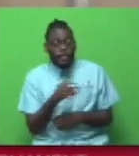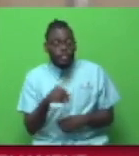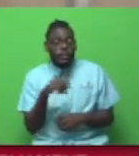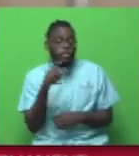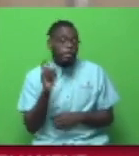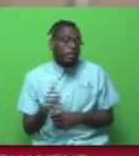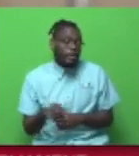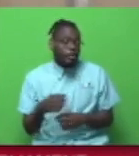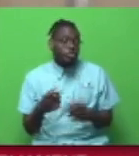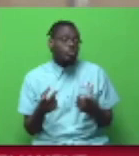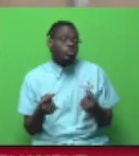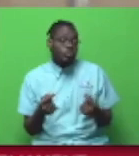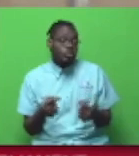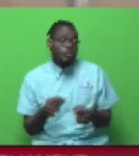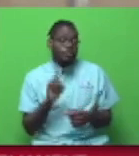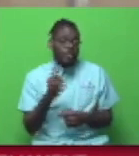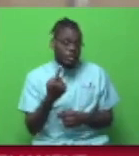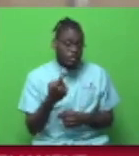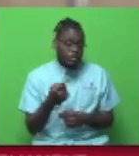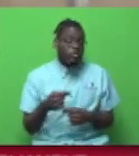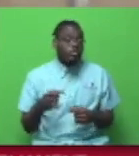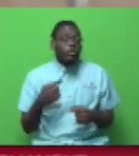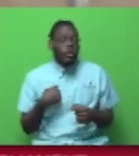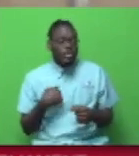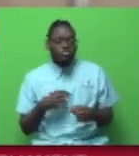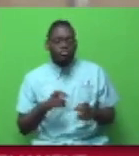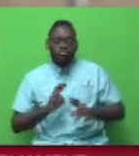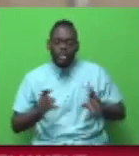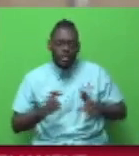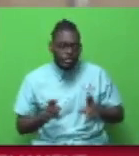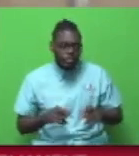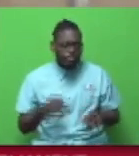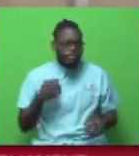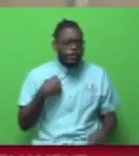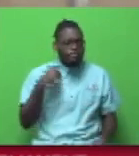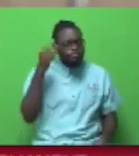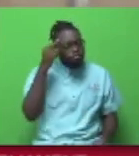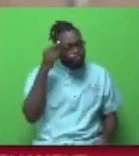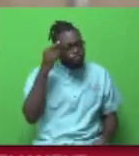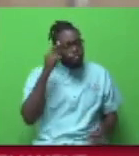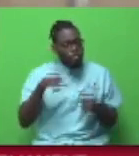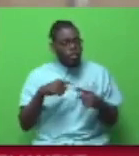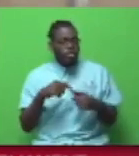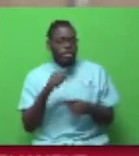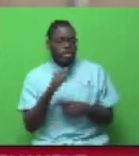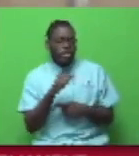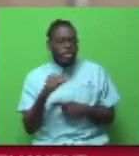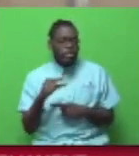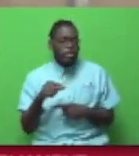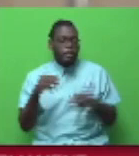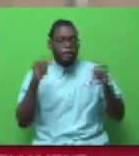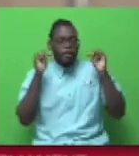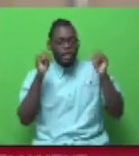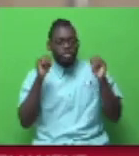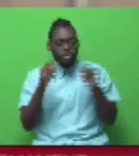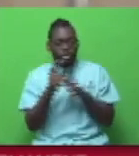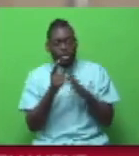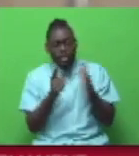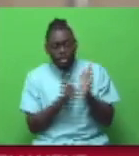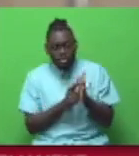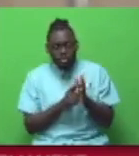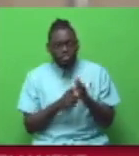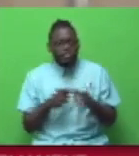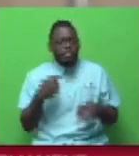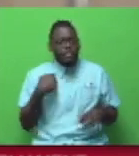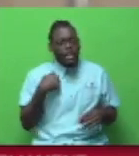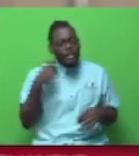I decided that I was going to look at the Office of the Attorney General and the Ministry of Legal Affairs. And how is it, or how have we over the